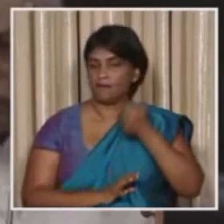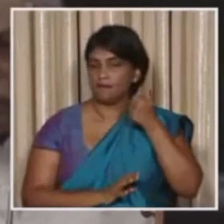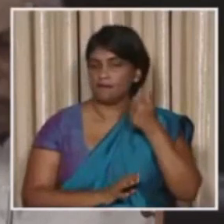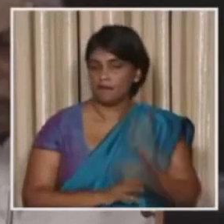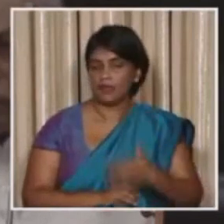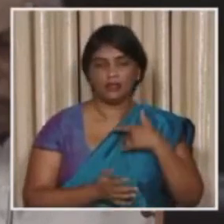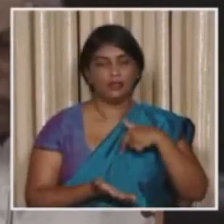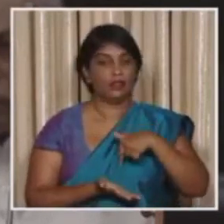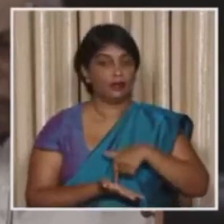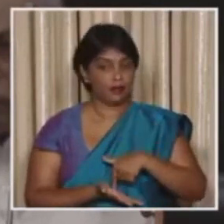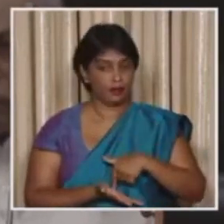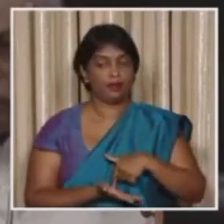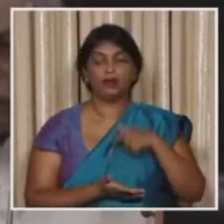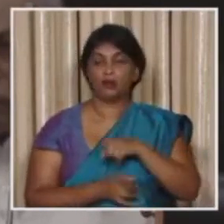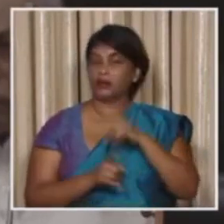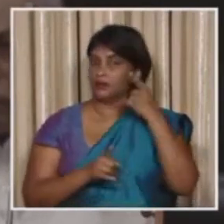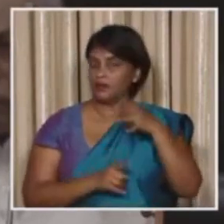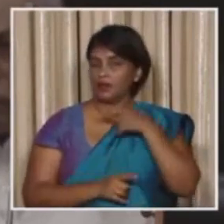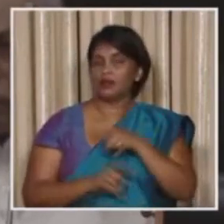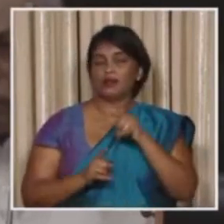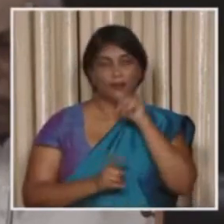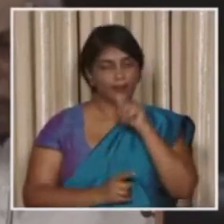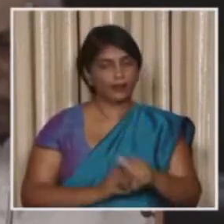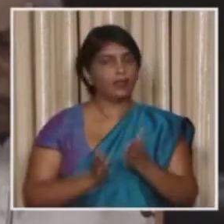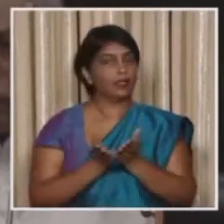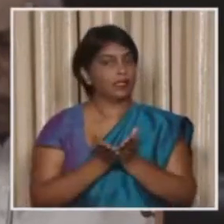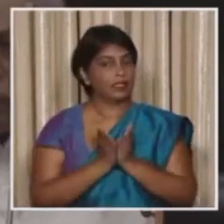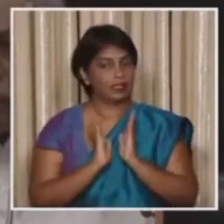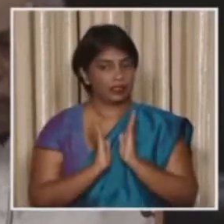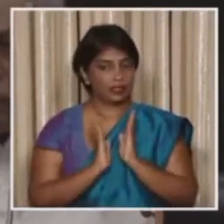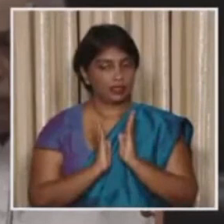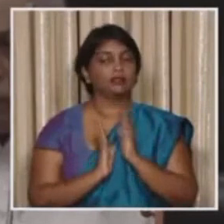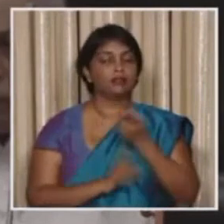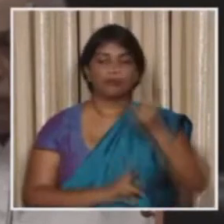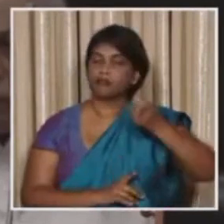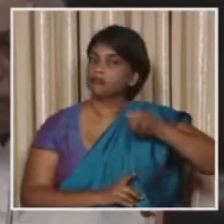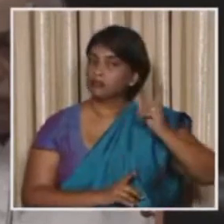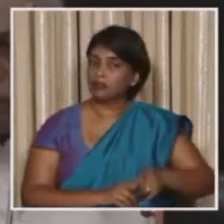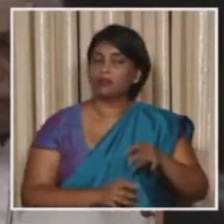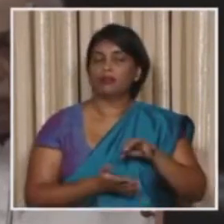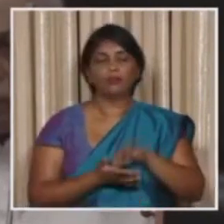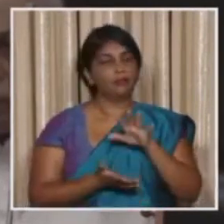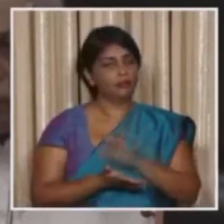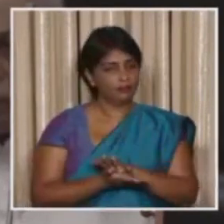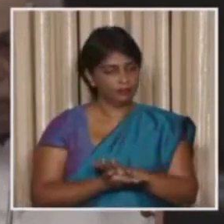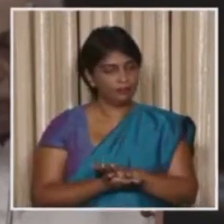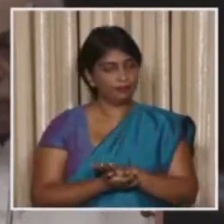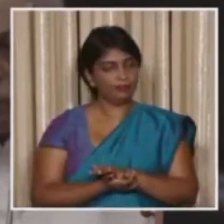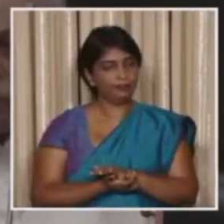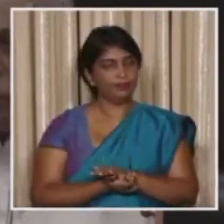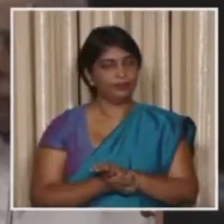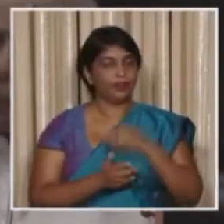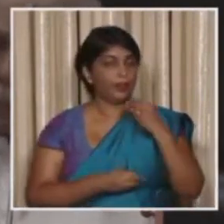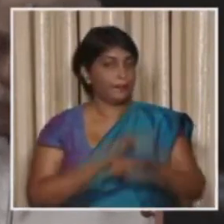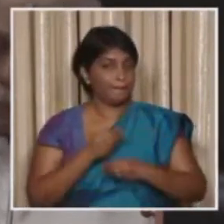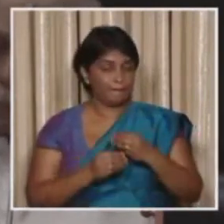tank farms and the Indian agreements to further enhance Trincomalee as a national and regional hub of industry, energy